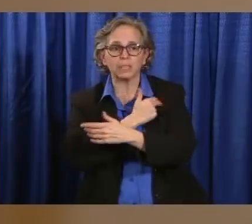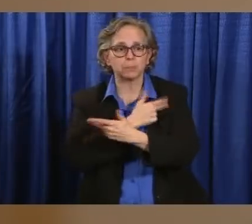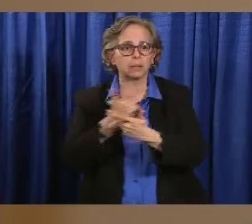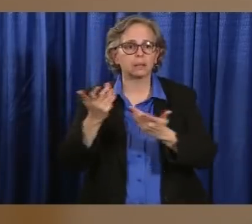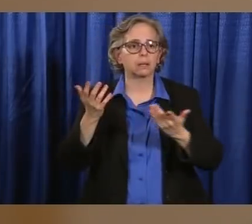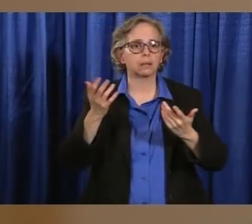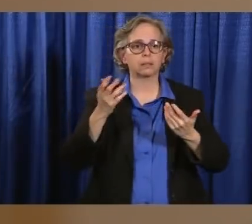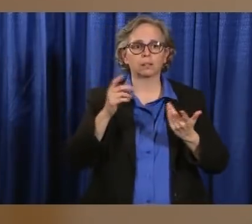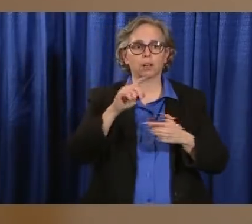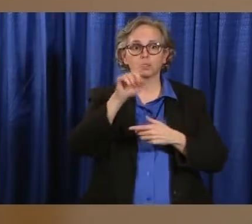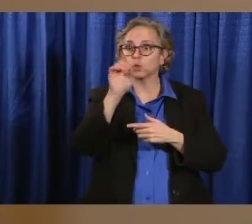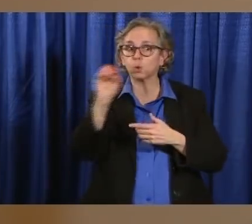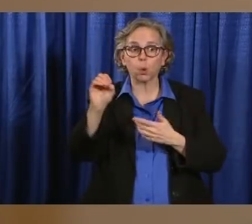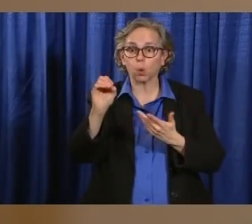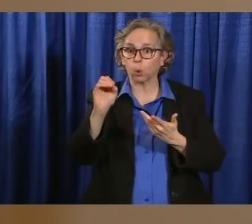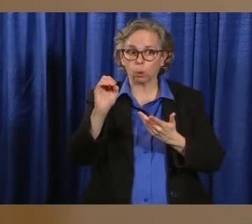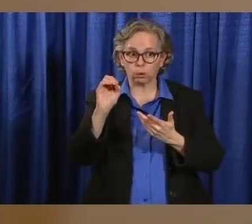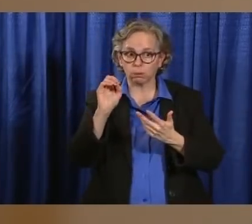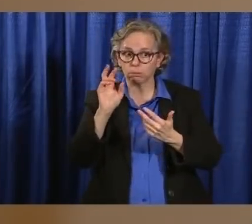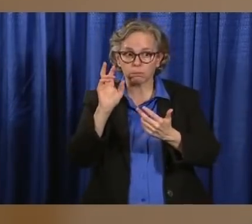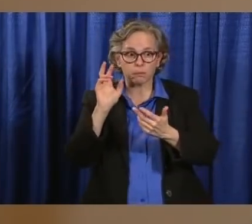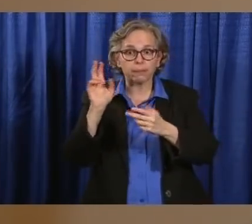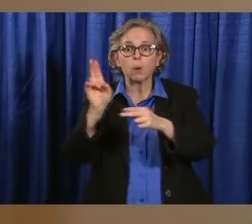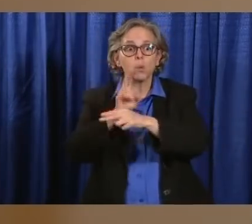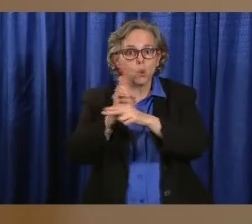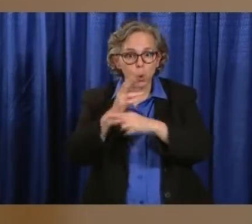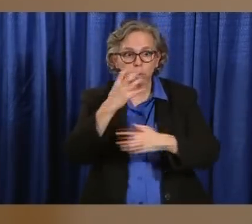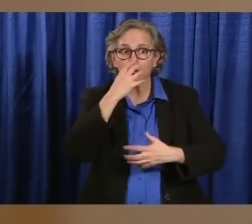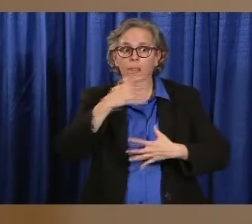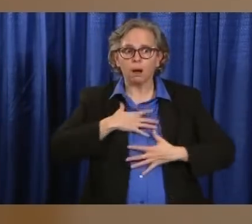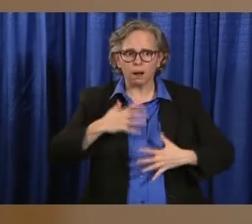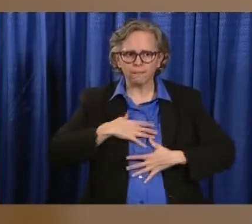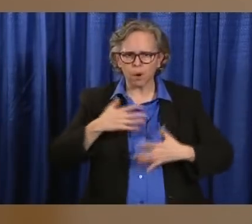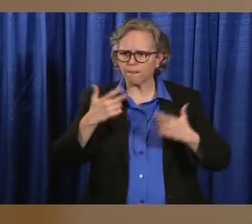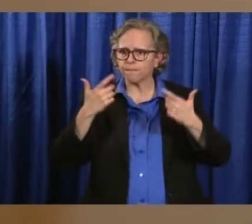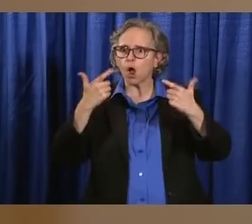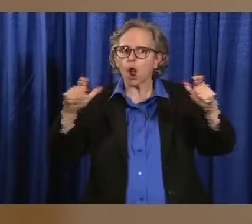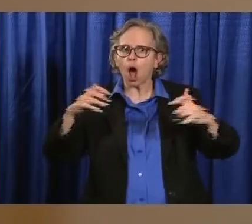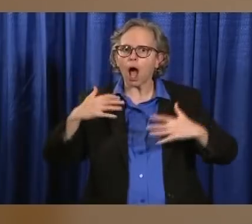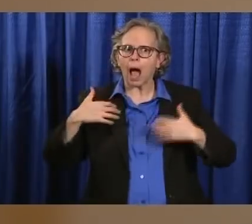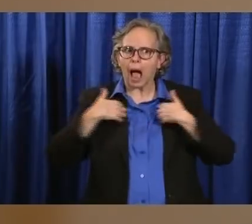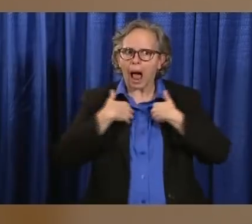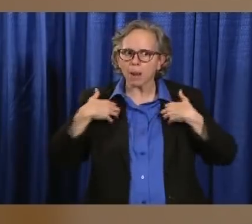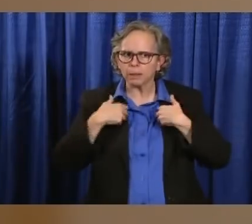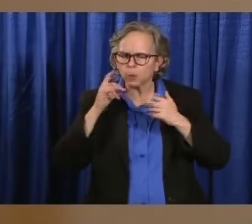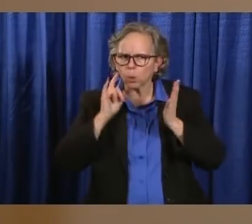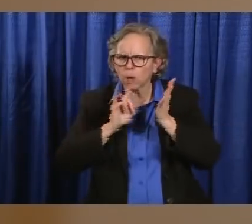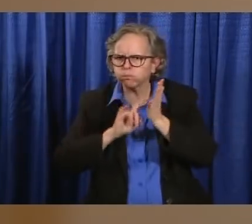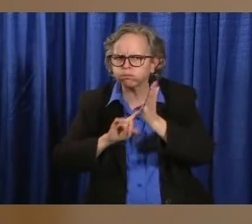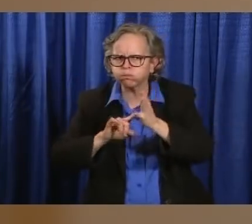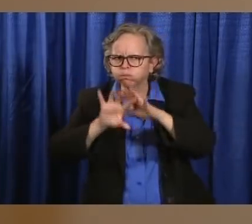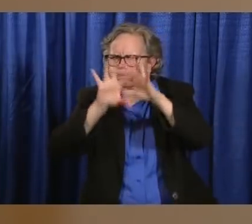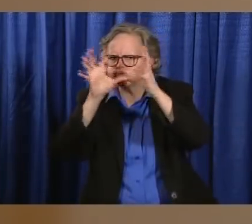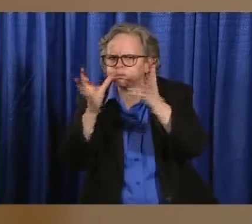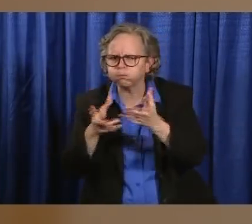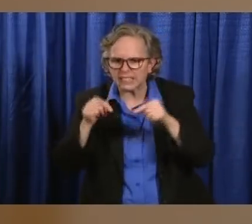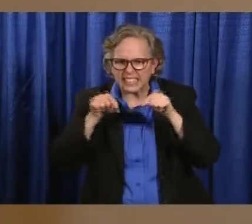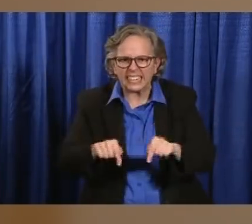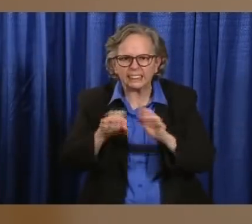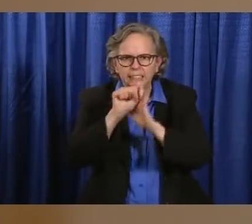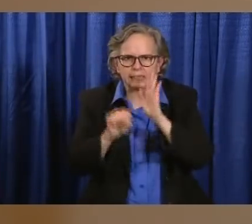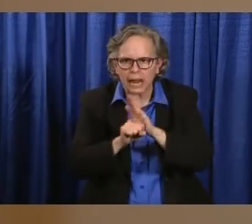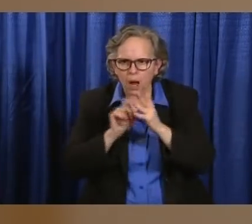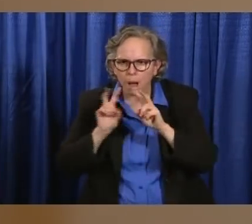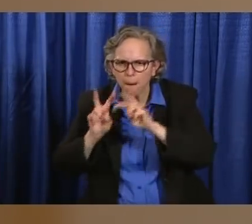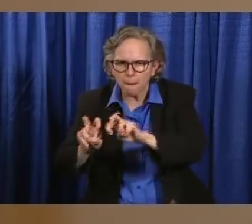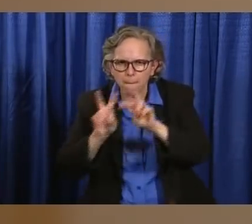for large animals. So we're doing an inventory right now of our entire state. Okay, great. And once you have that